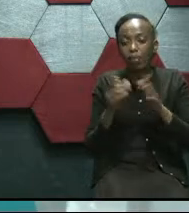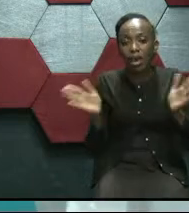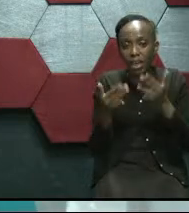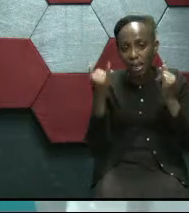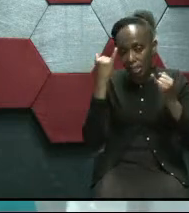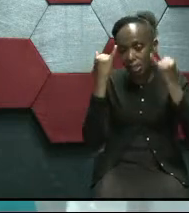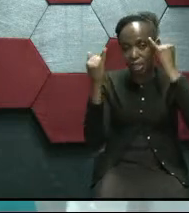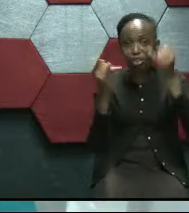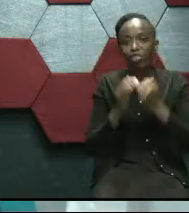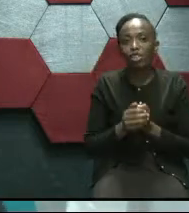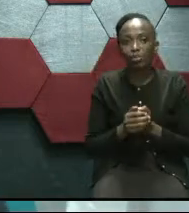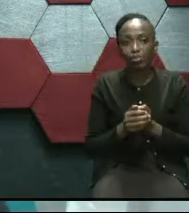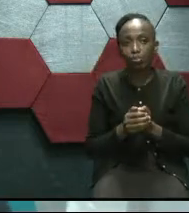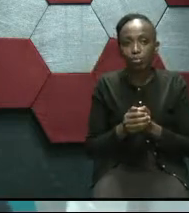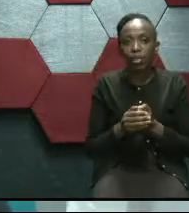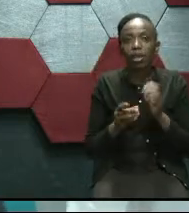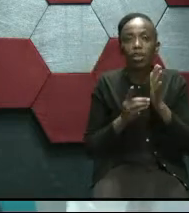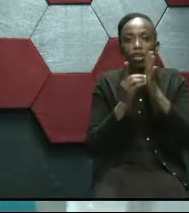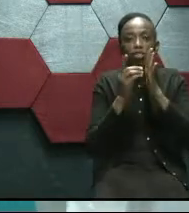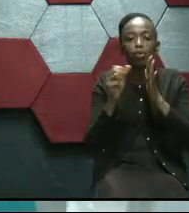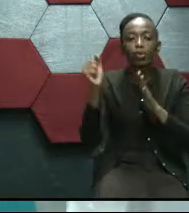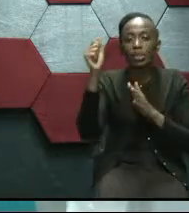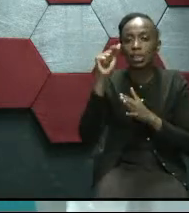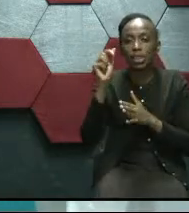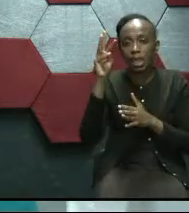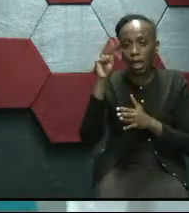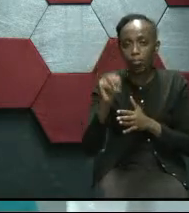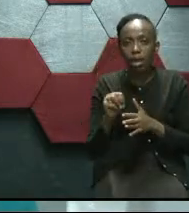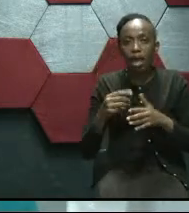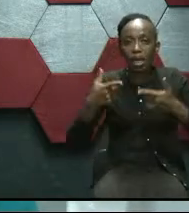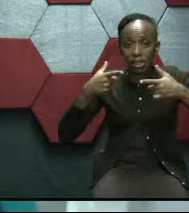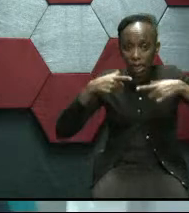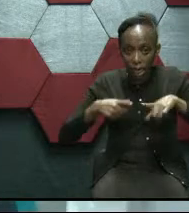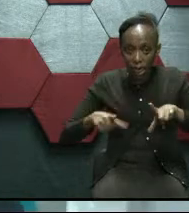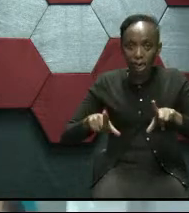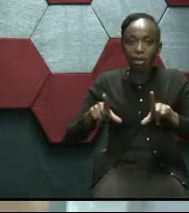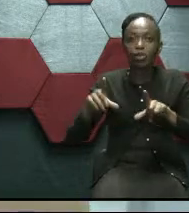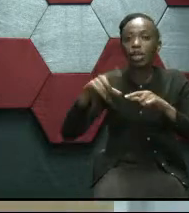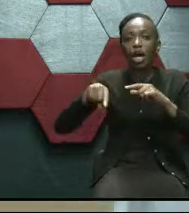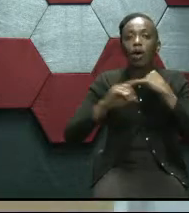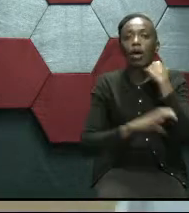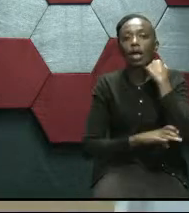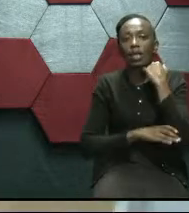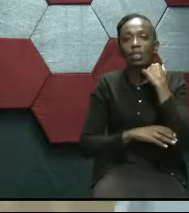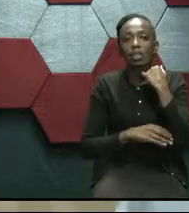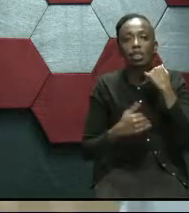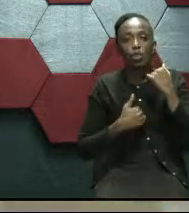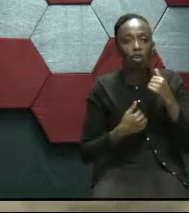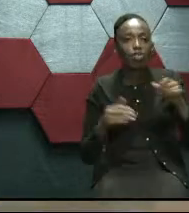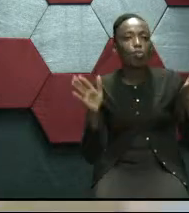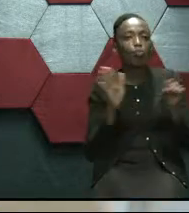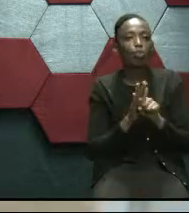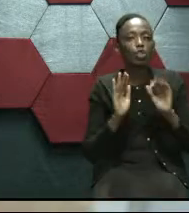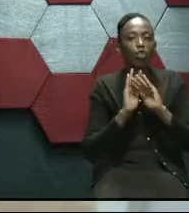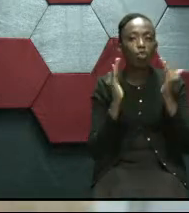innovation. Developing STEM expertise has allowed Ireland to attract most of the world's top technology and life science